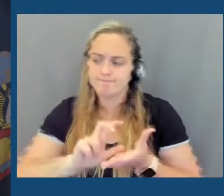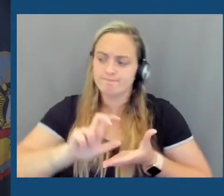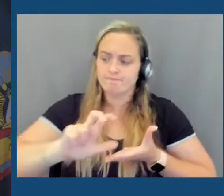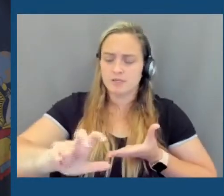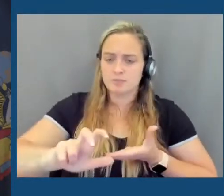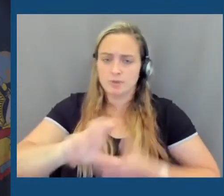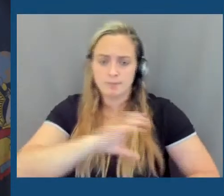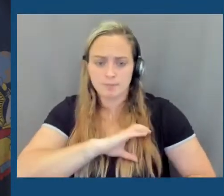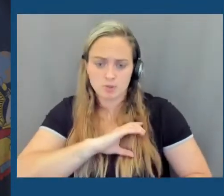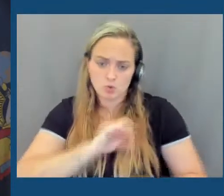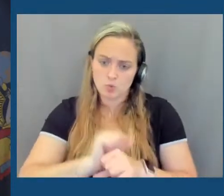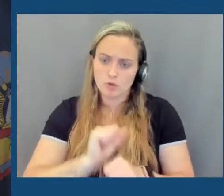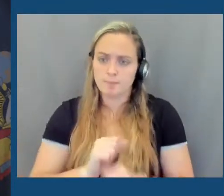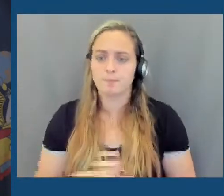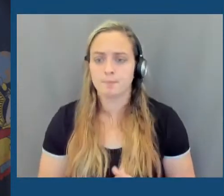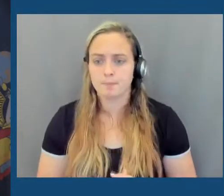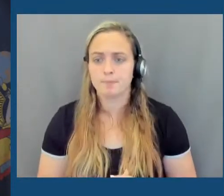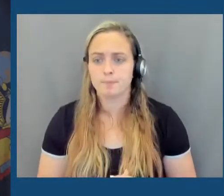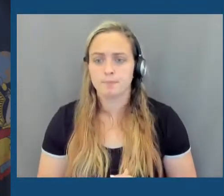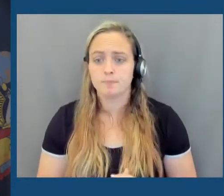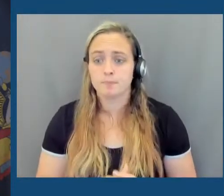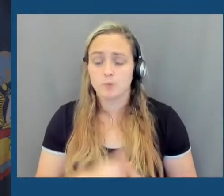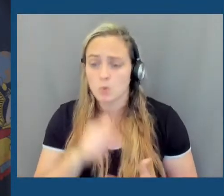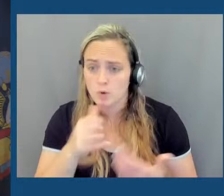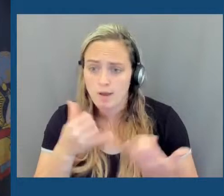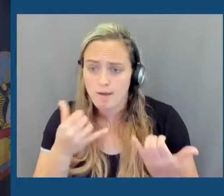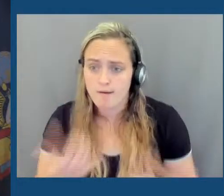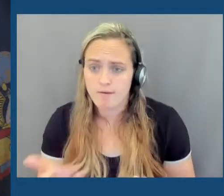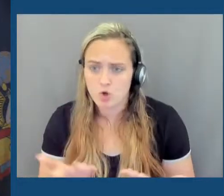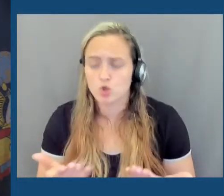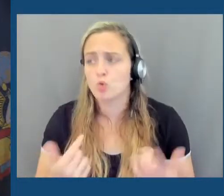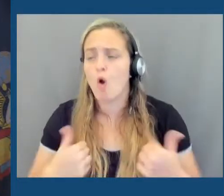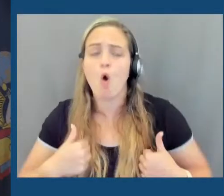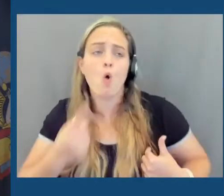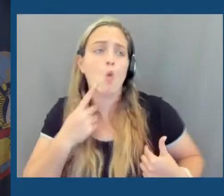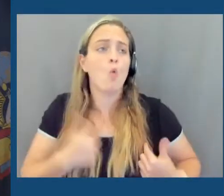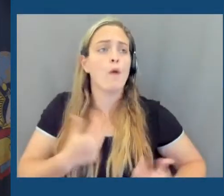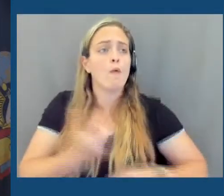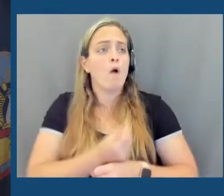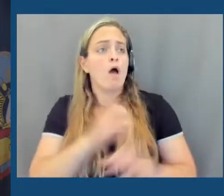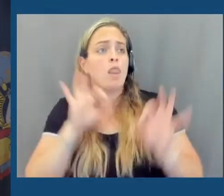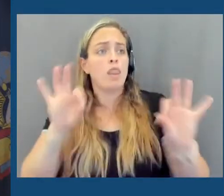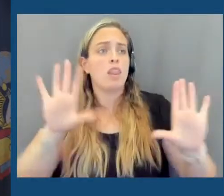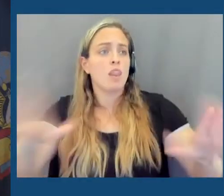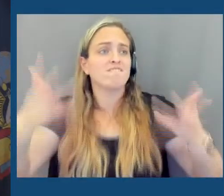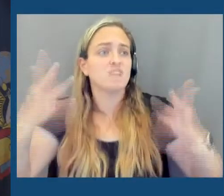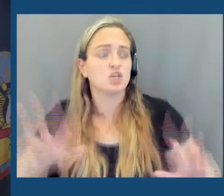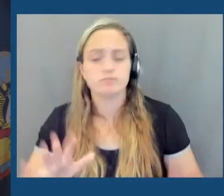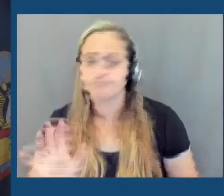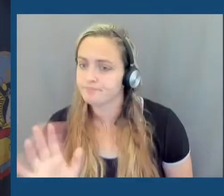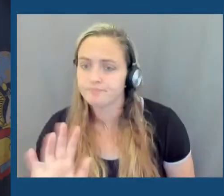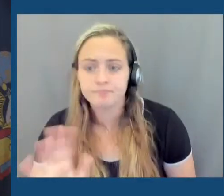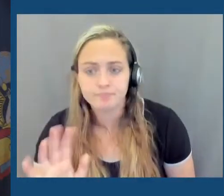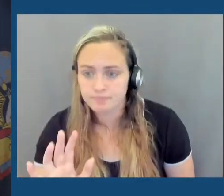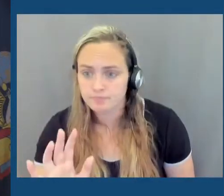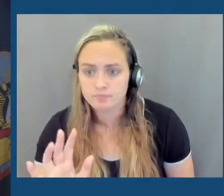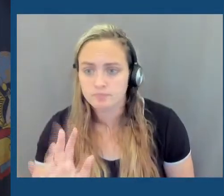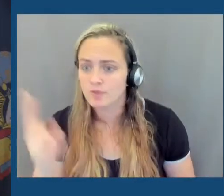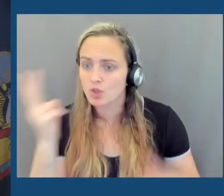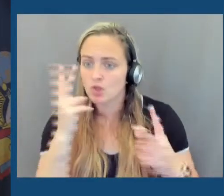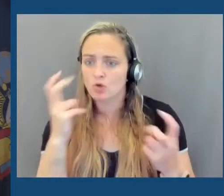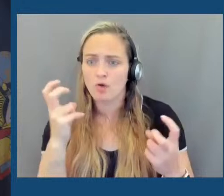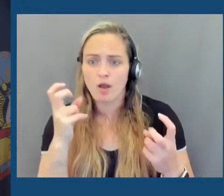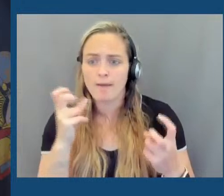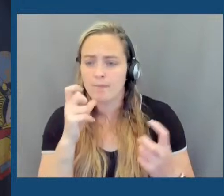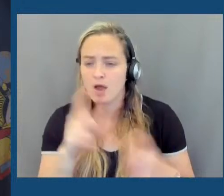that are working. And we're not here to take a victory lap. Never have, never will. Or to claim that crime is non-existent because